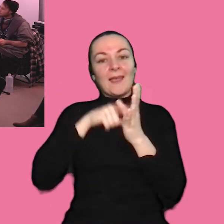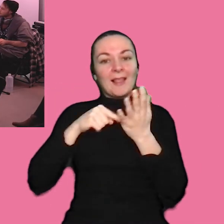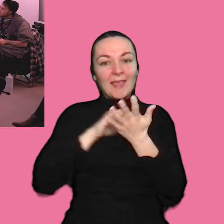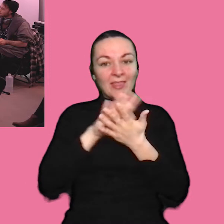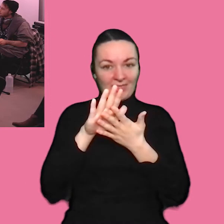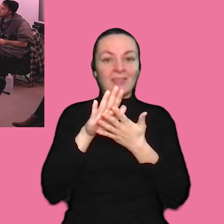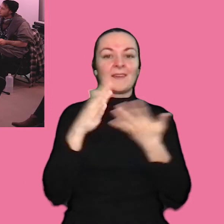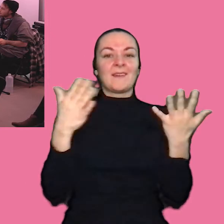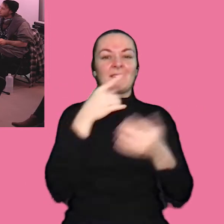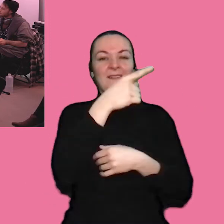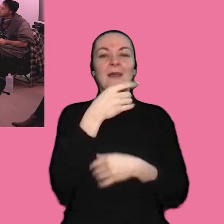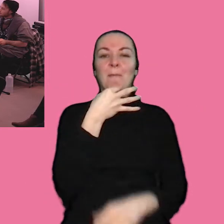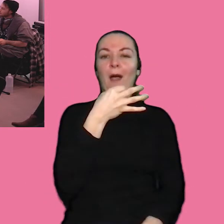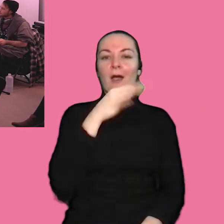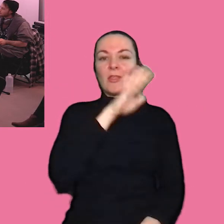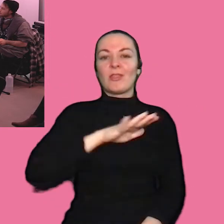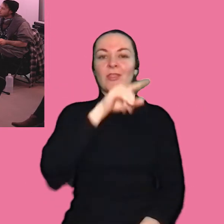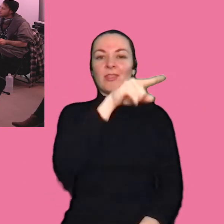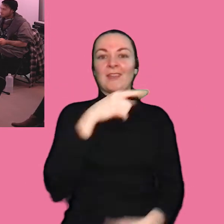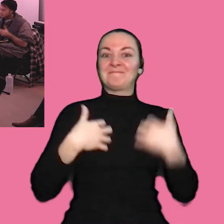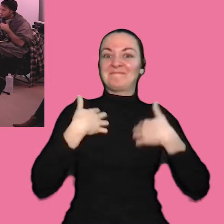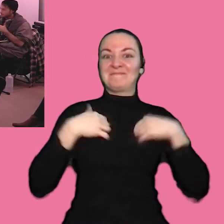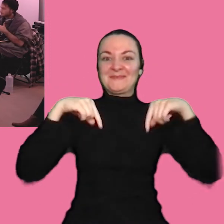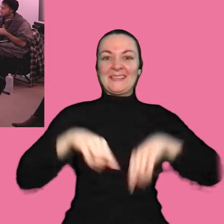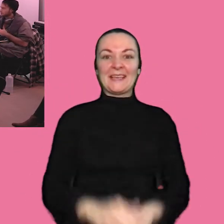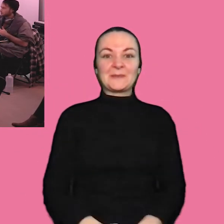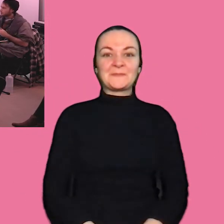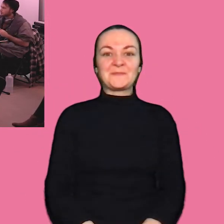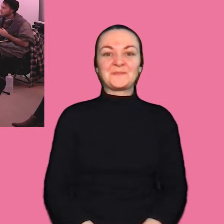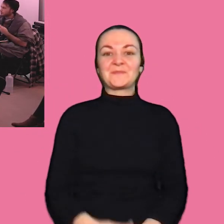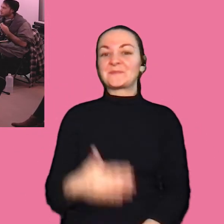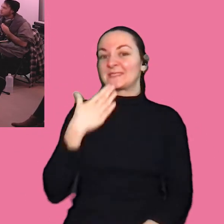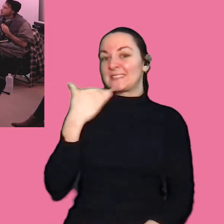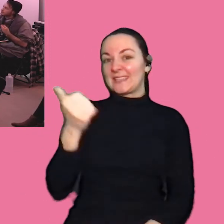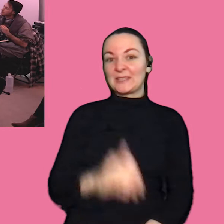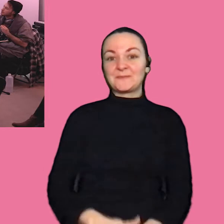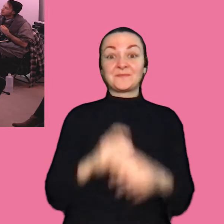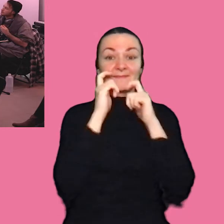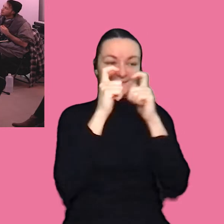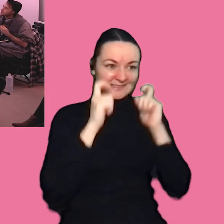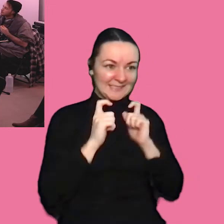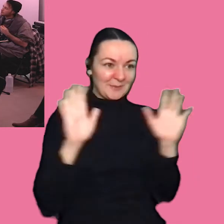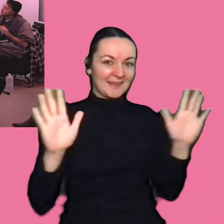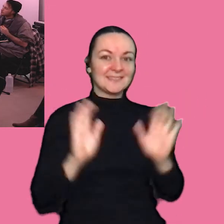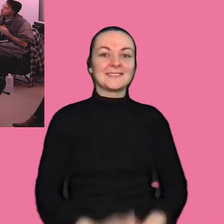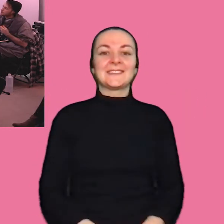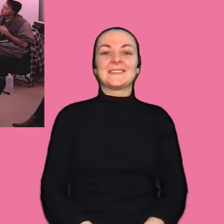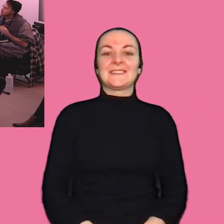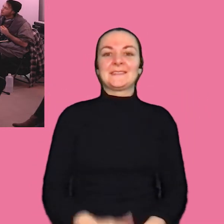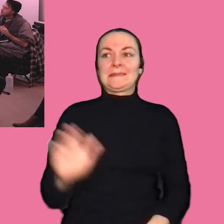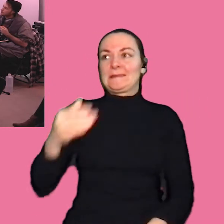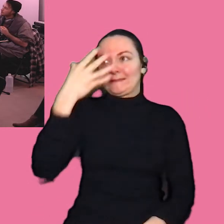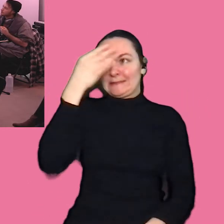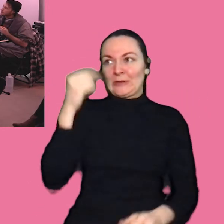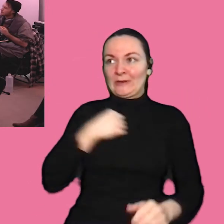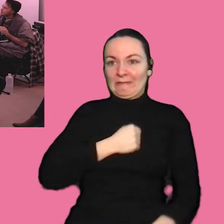Perthshire. And yeah, just really excited to be here. Cool, thank you. Demask,